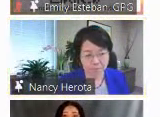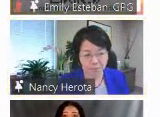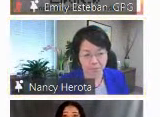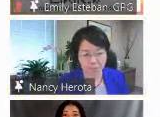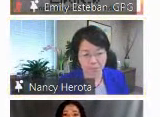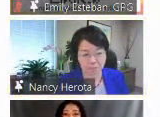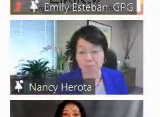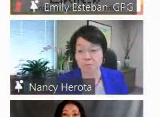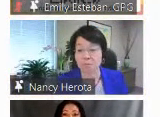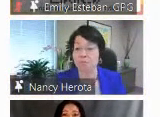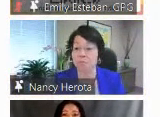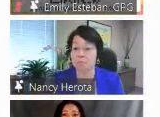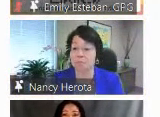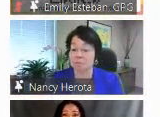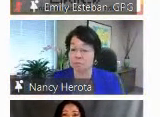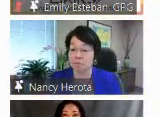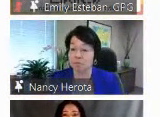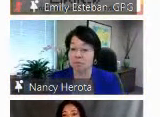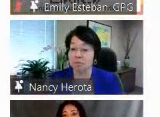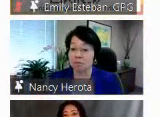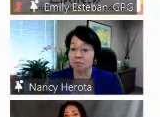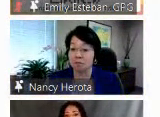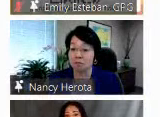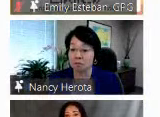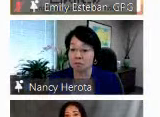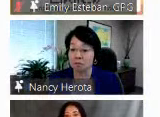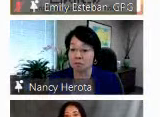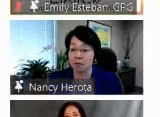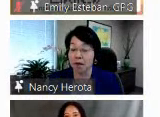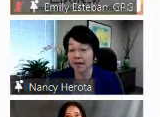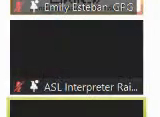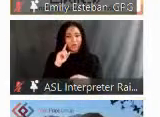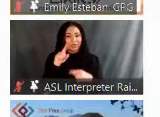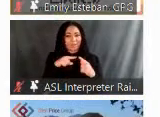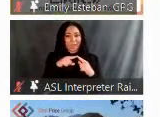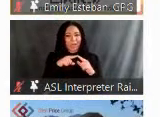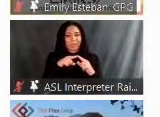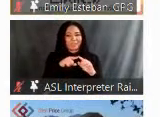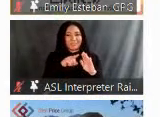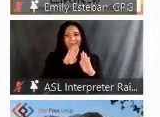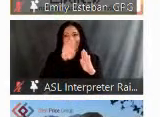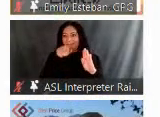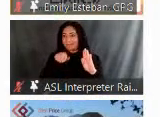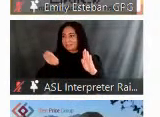Great. So the first comment we heard about kind of inconsistency across different settings. Yeah, that's a given.